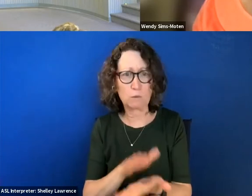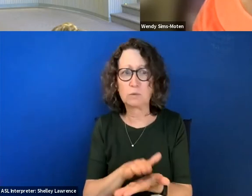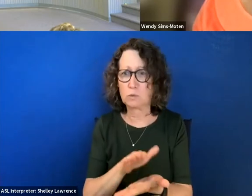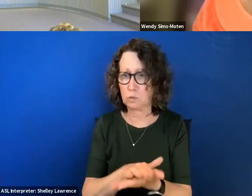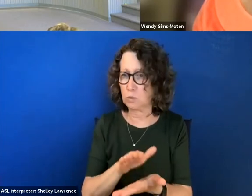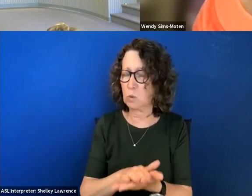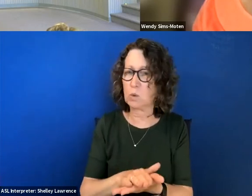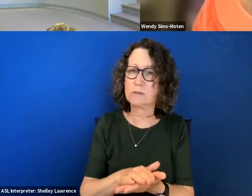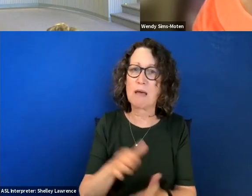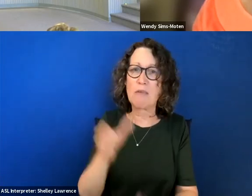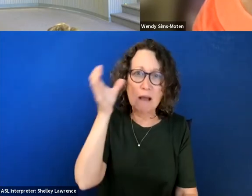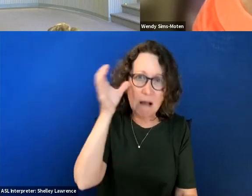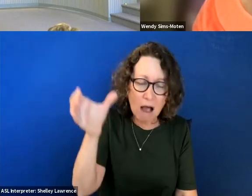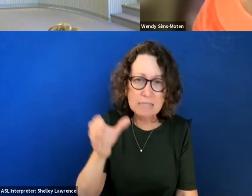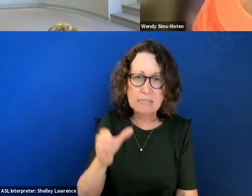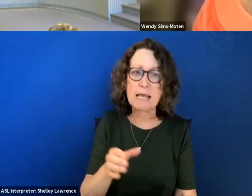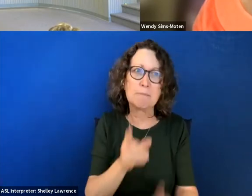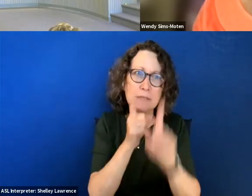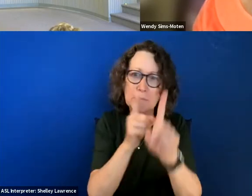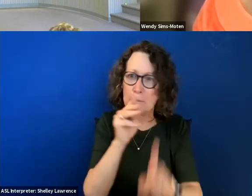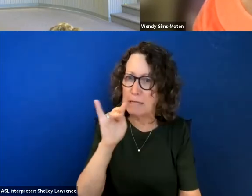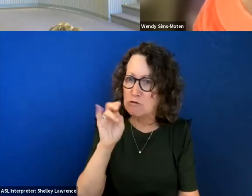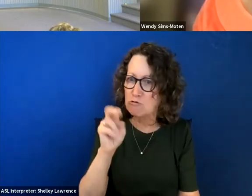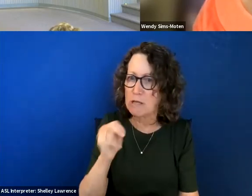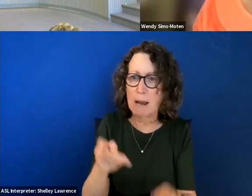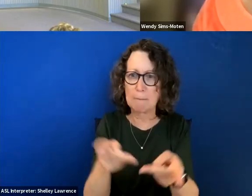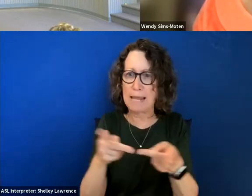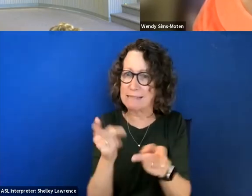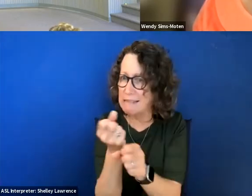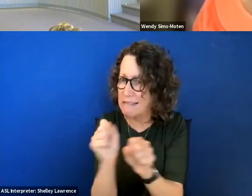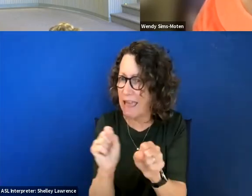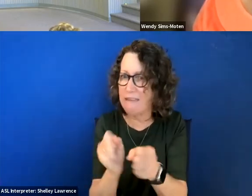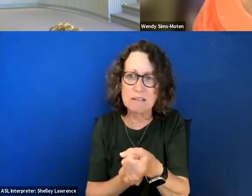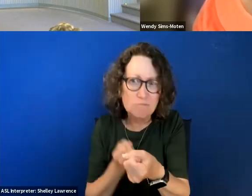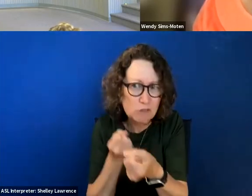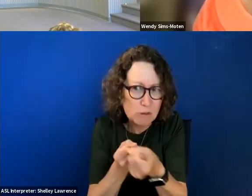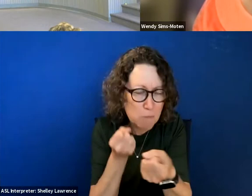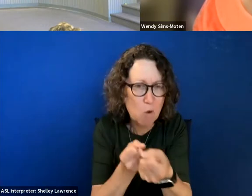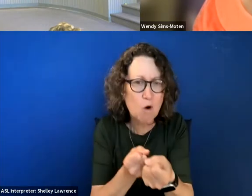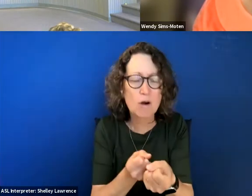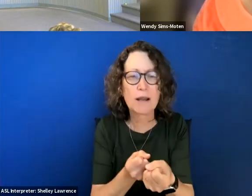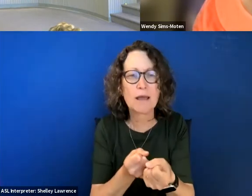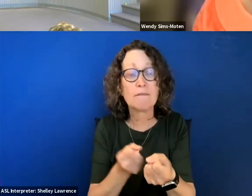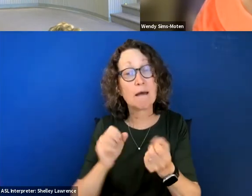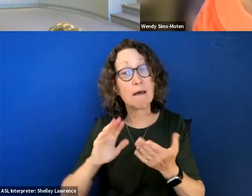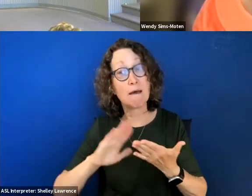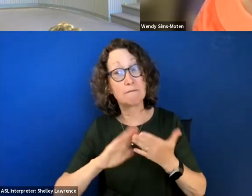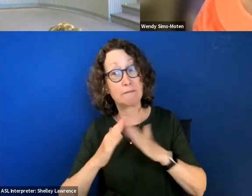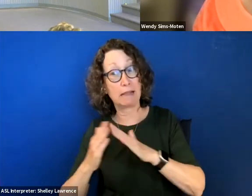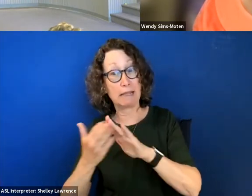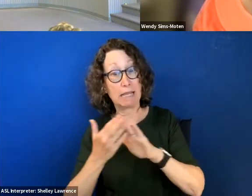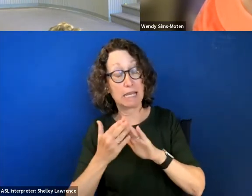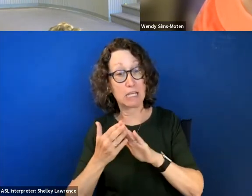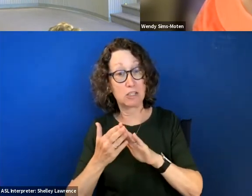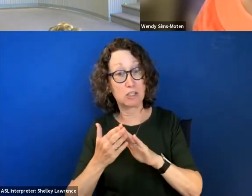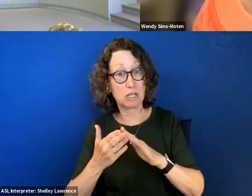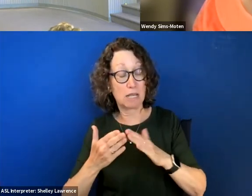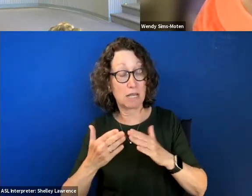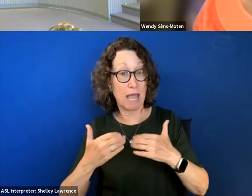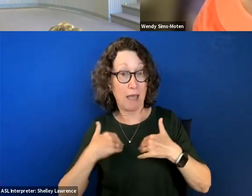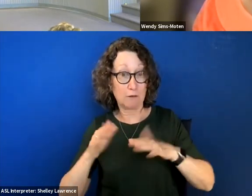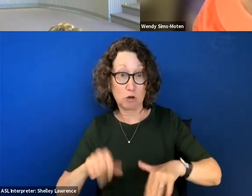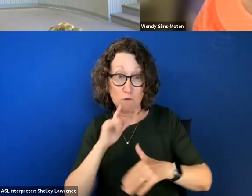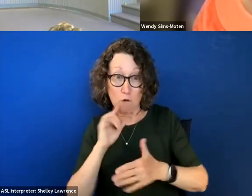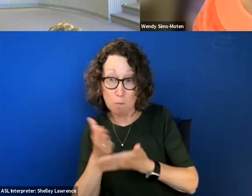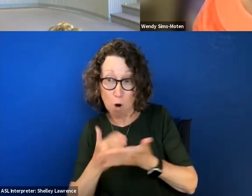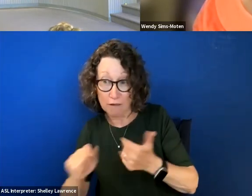the concept and the mission, a place that is safe and supportive, where the village entrusted children for part